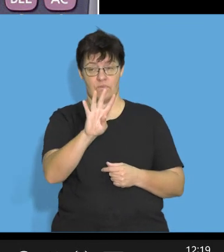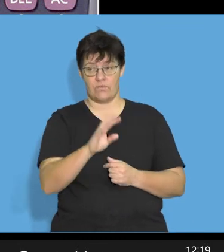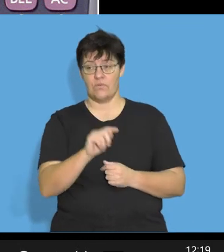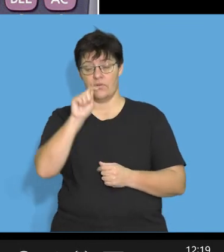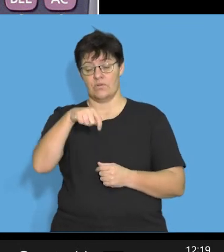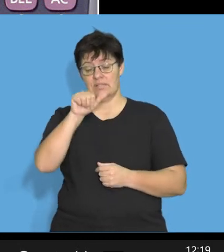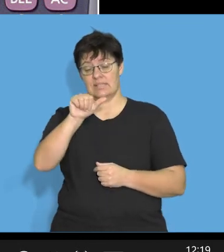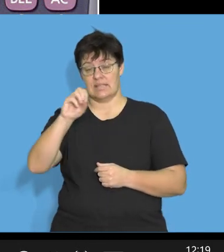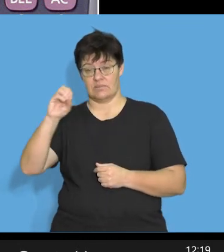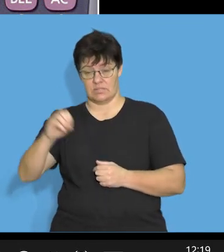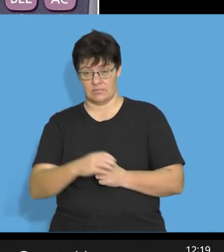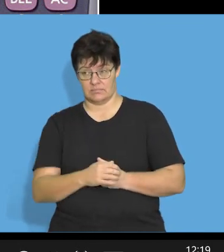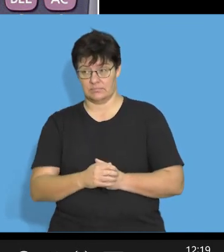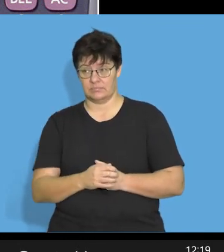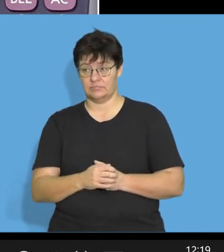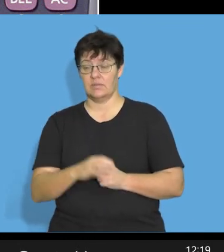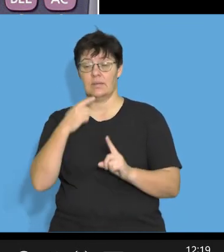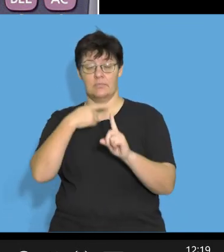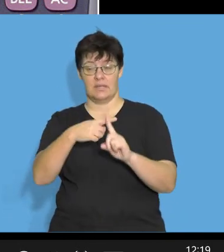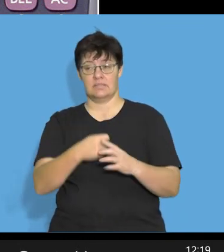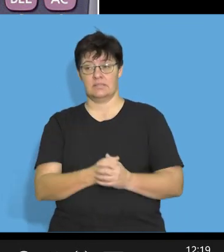134,600 plus